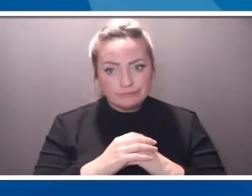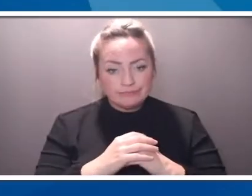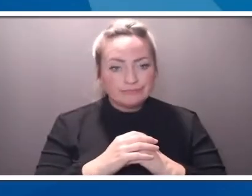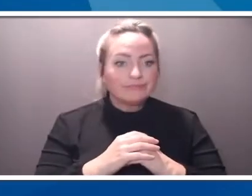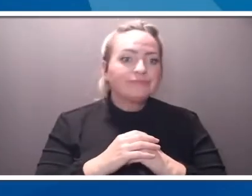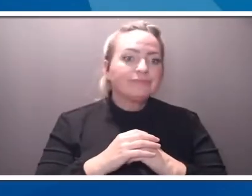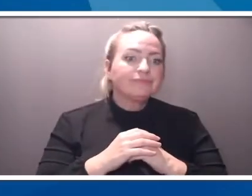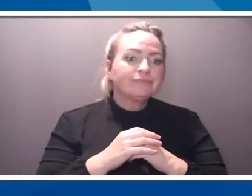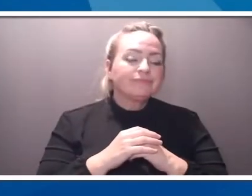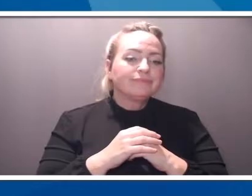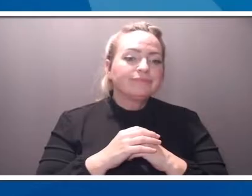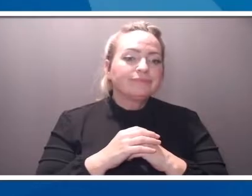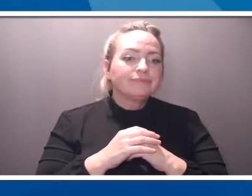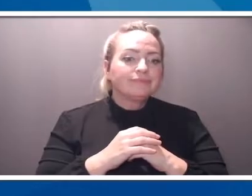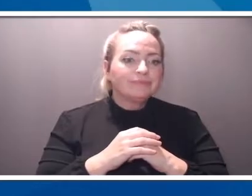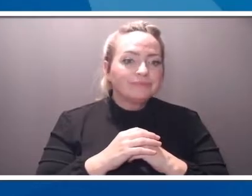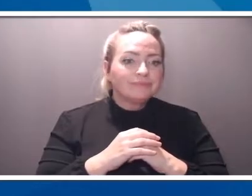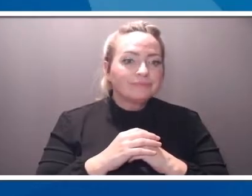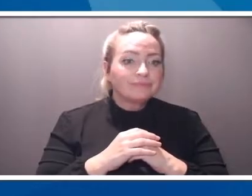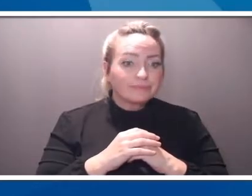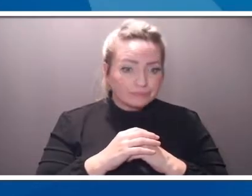visual presentation.